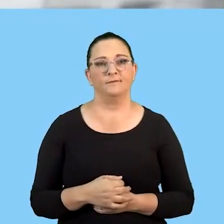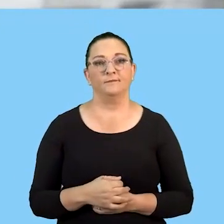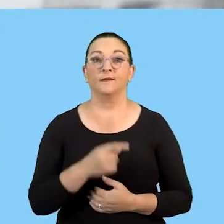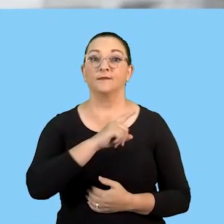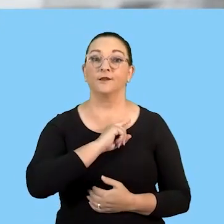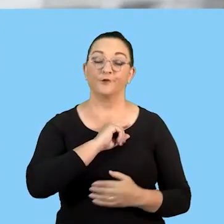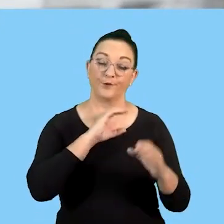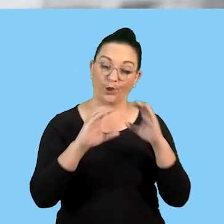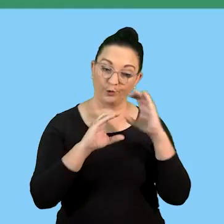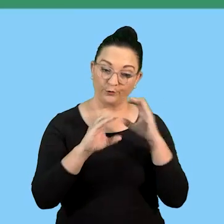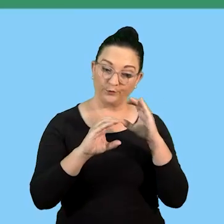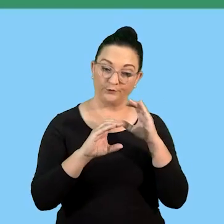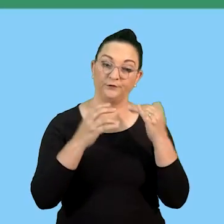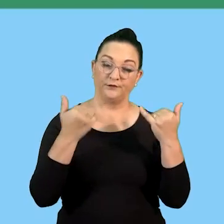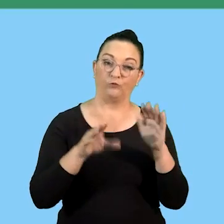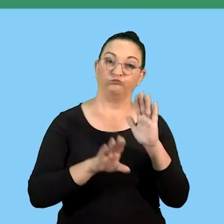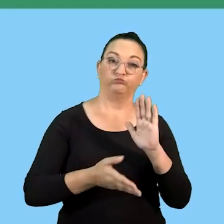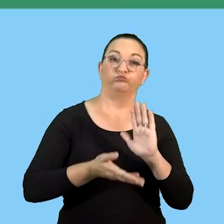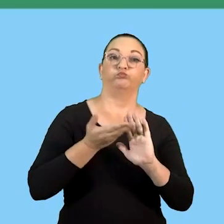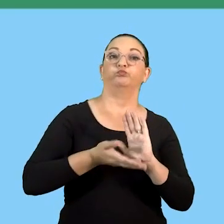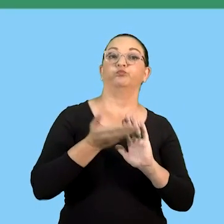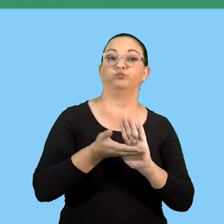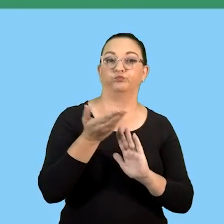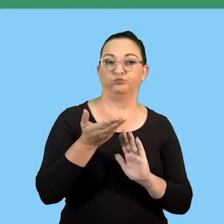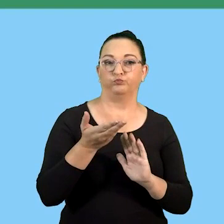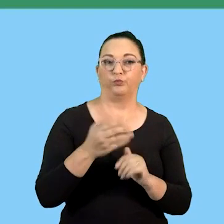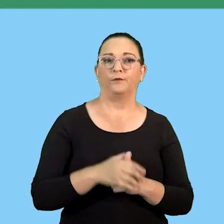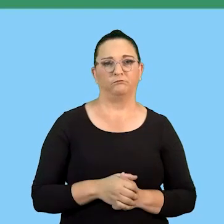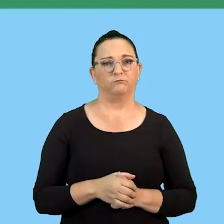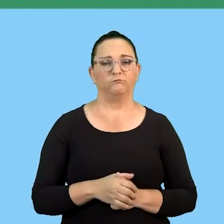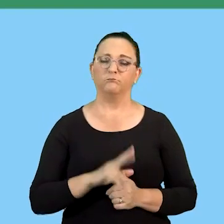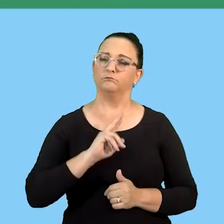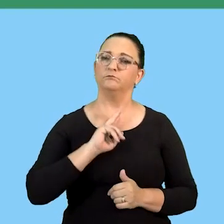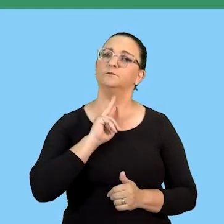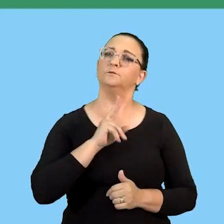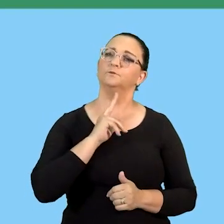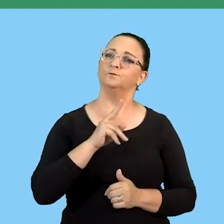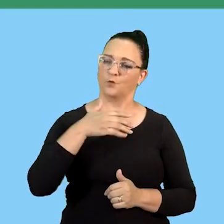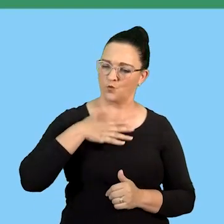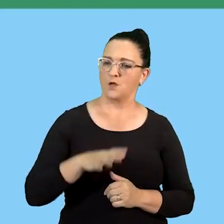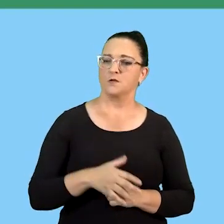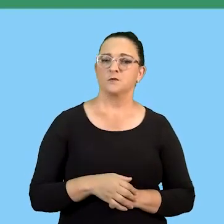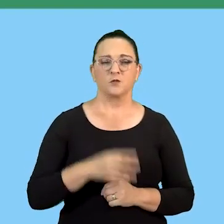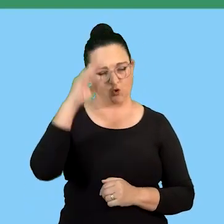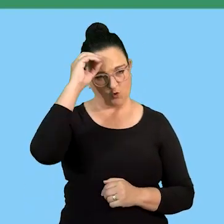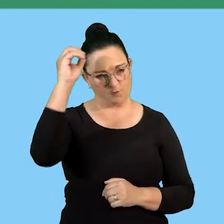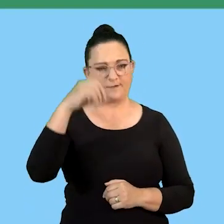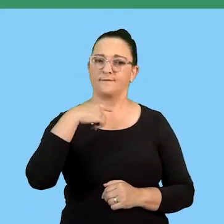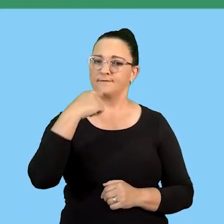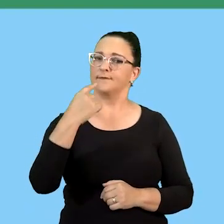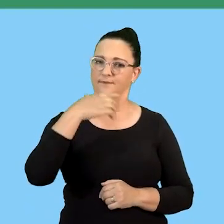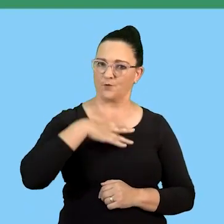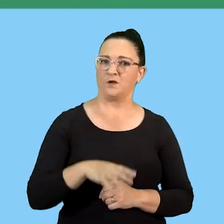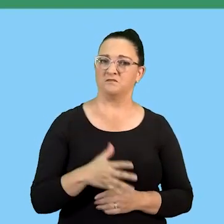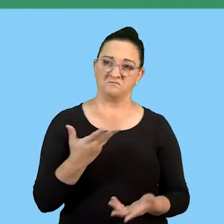promoting communication. Very important, like I said, they are able to voice out their opinions, their cries. If they're not happy, if